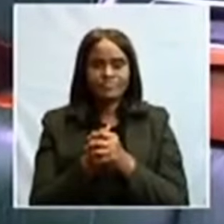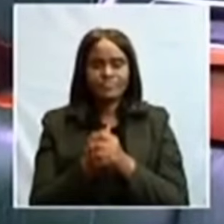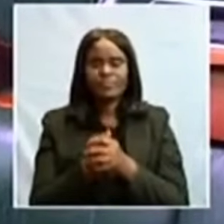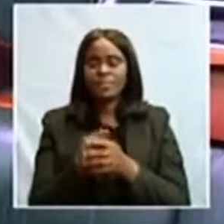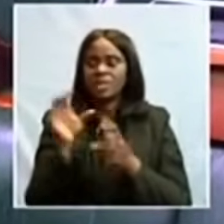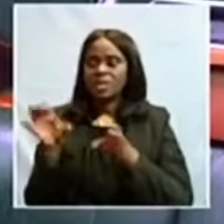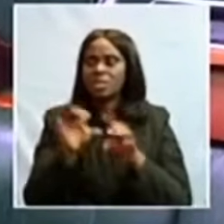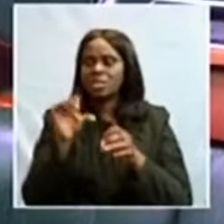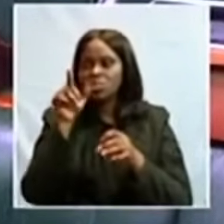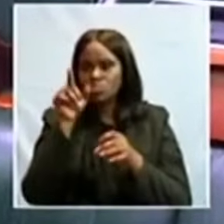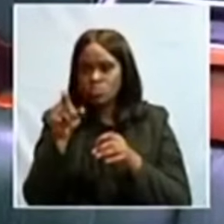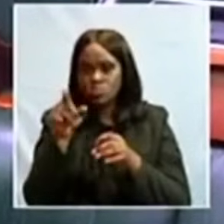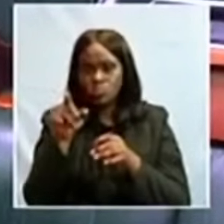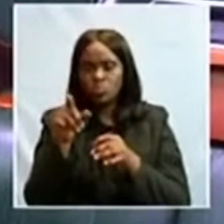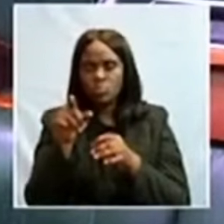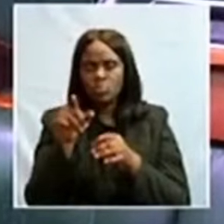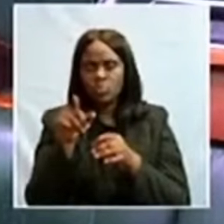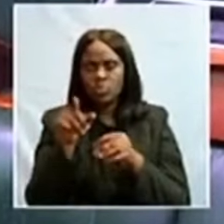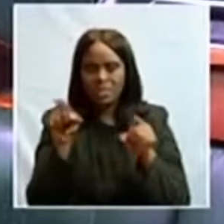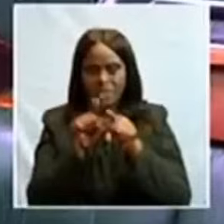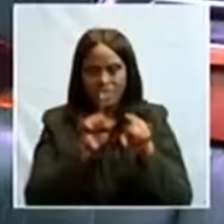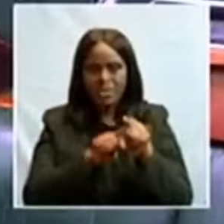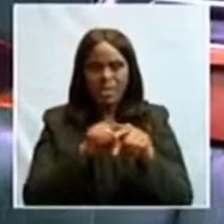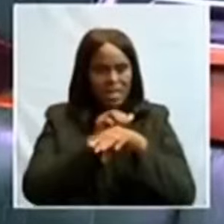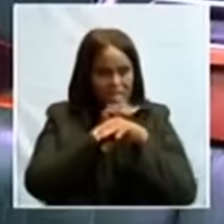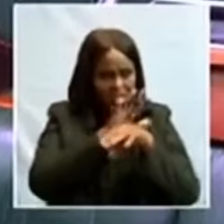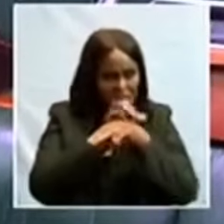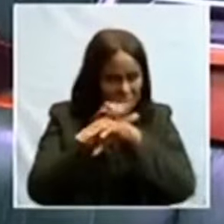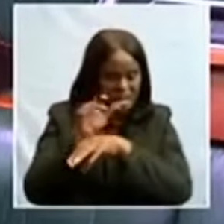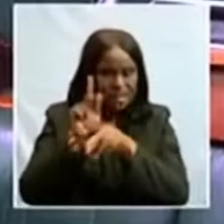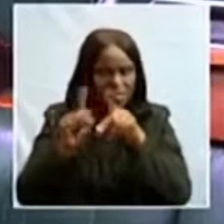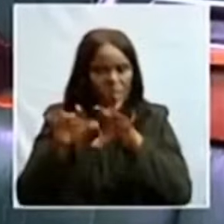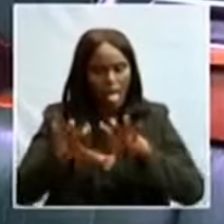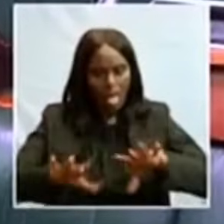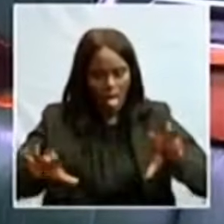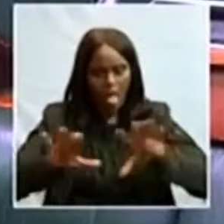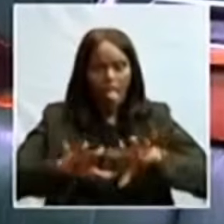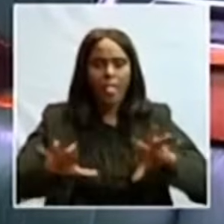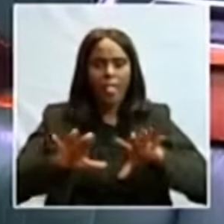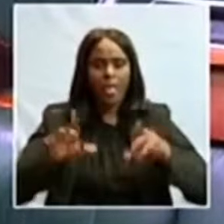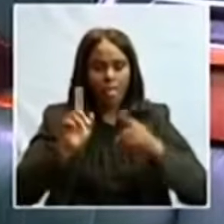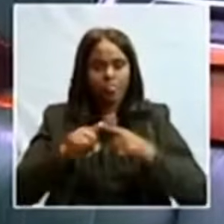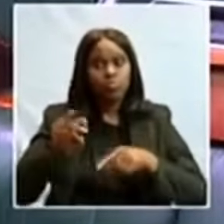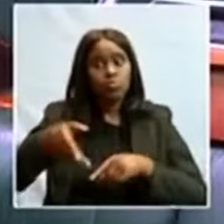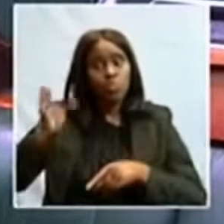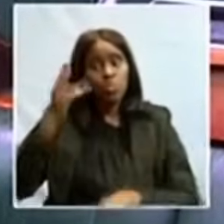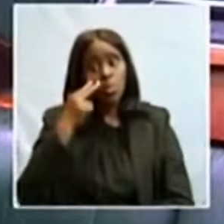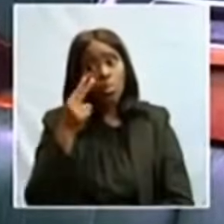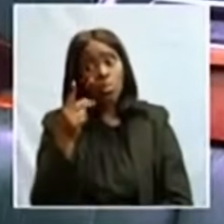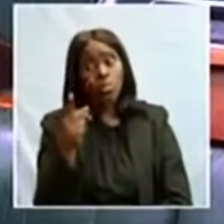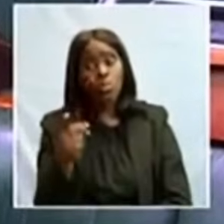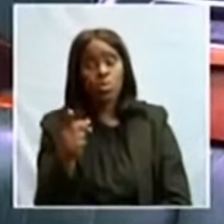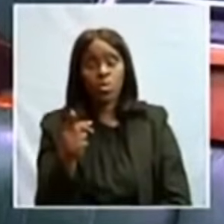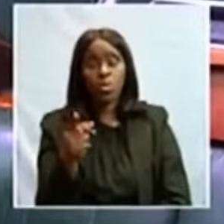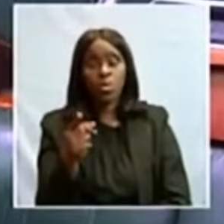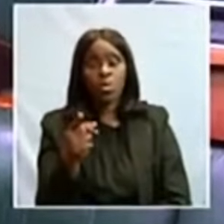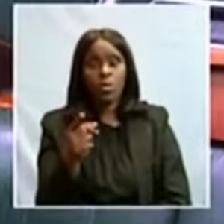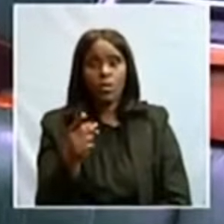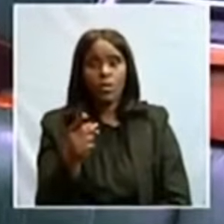did you send your officers on the ground to go